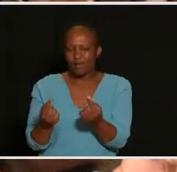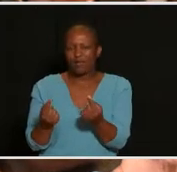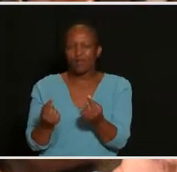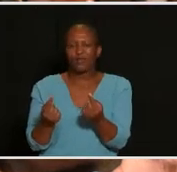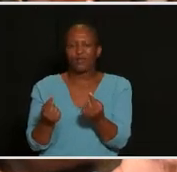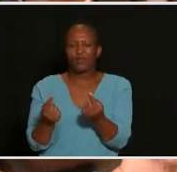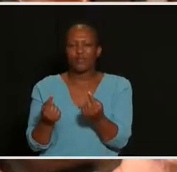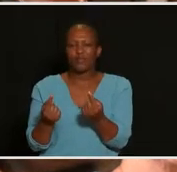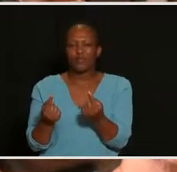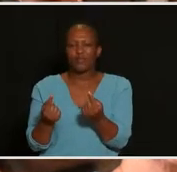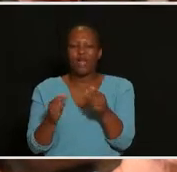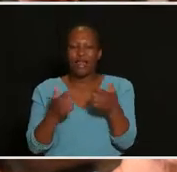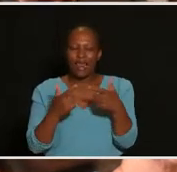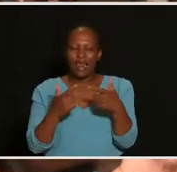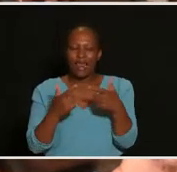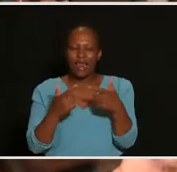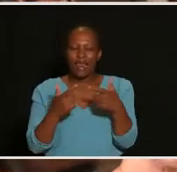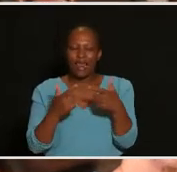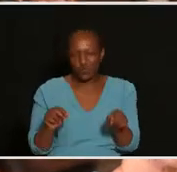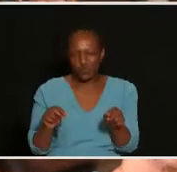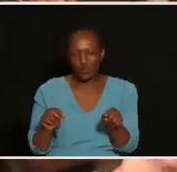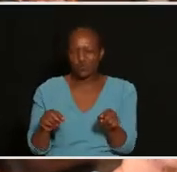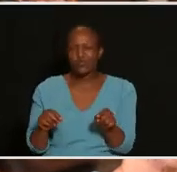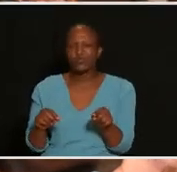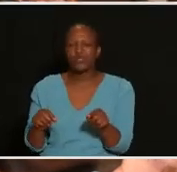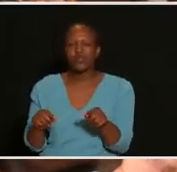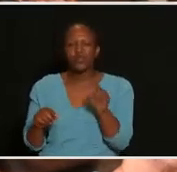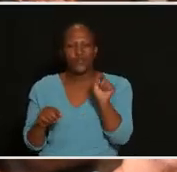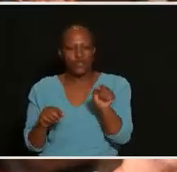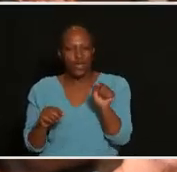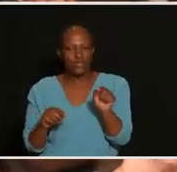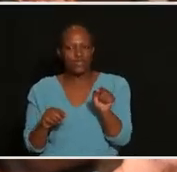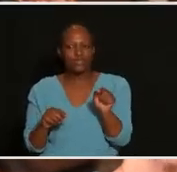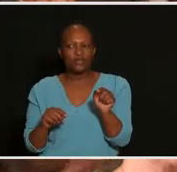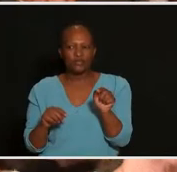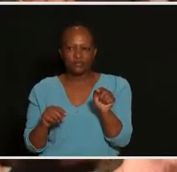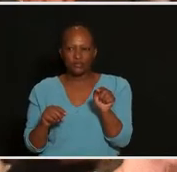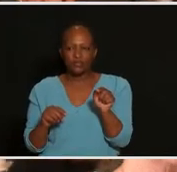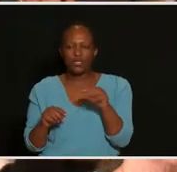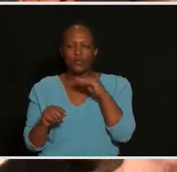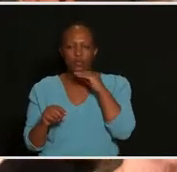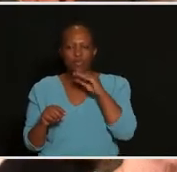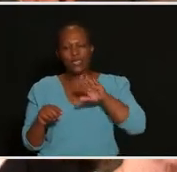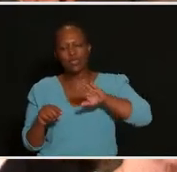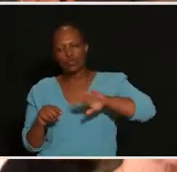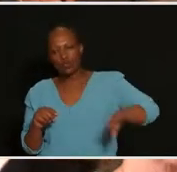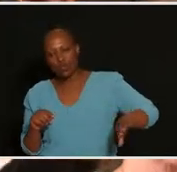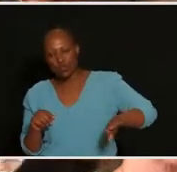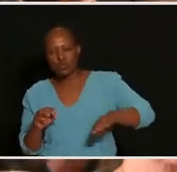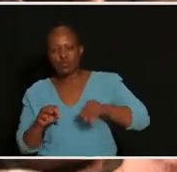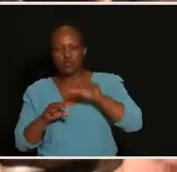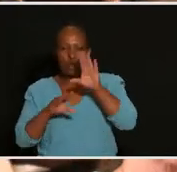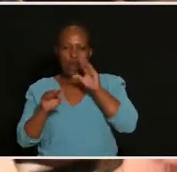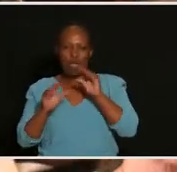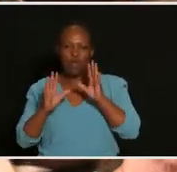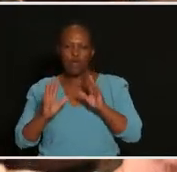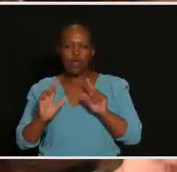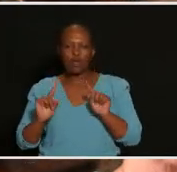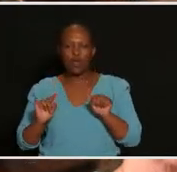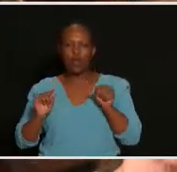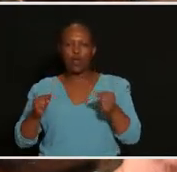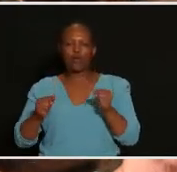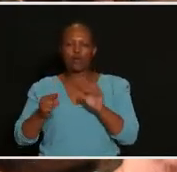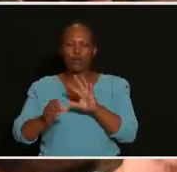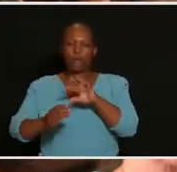on the basis of a language so on that one to me is exclusive excluding Learners to be part and person